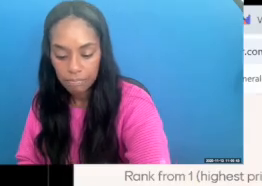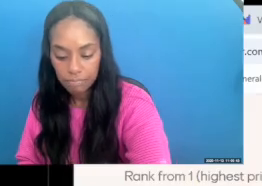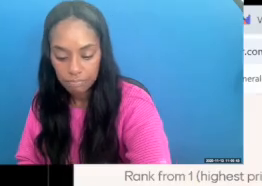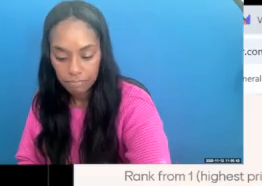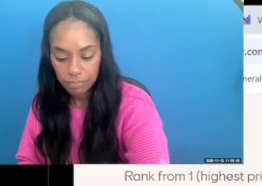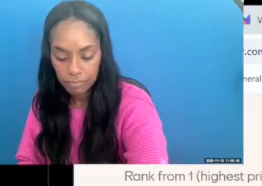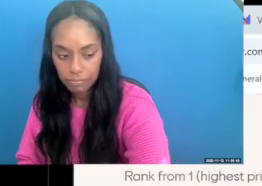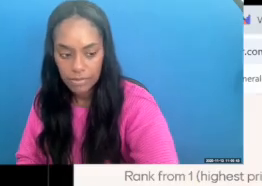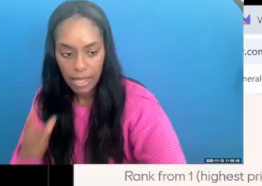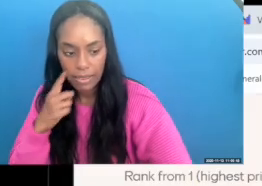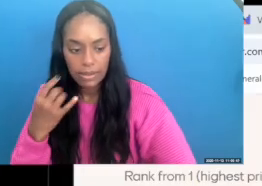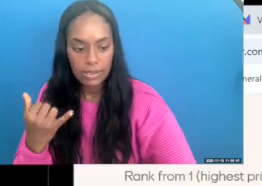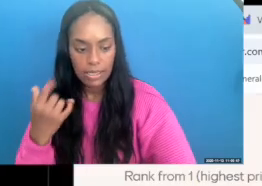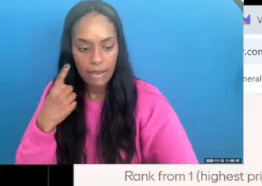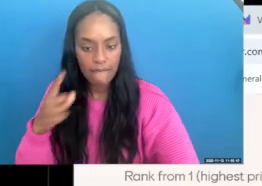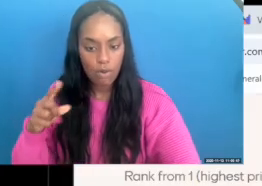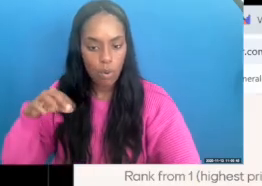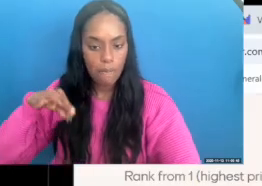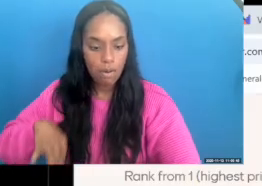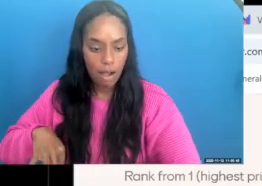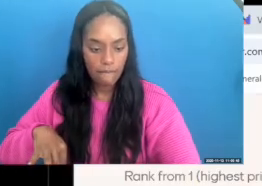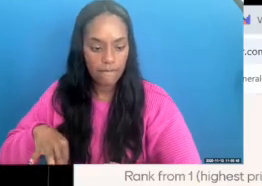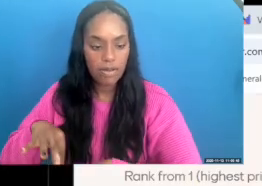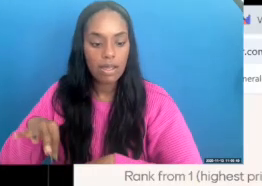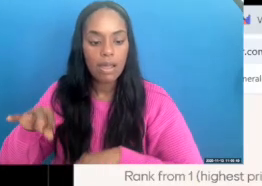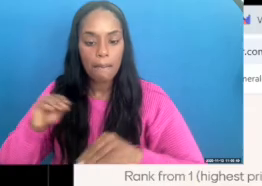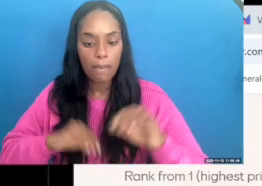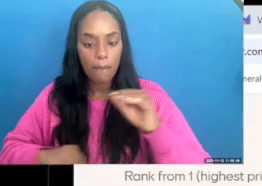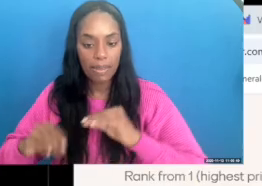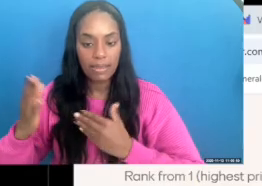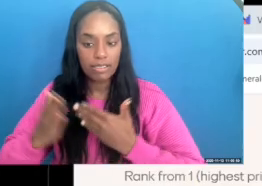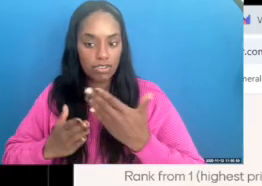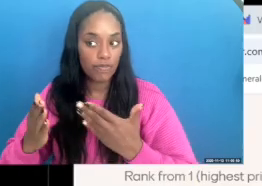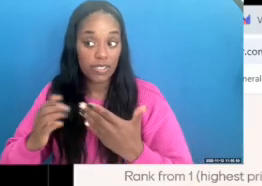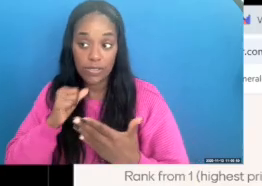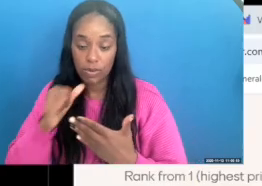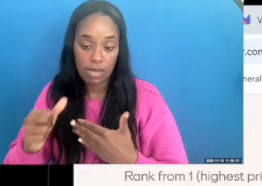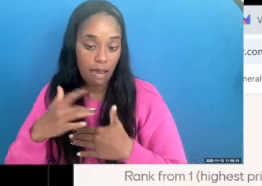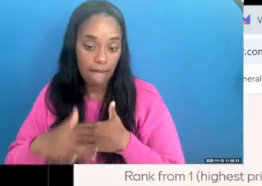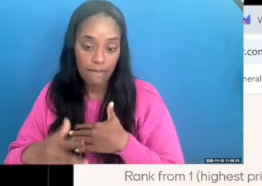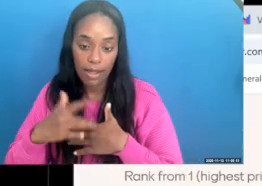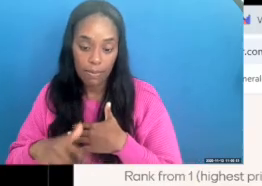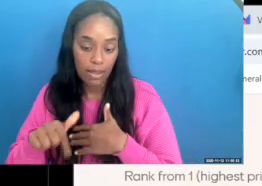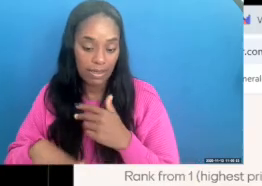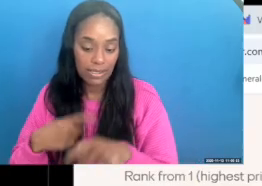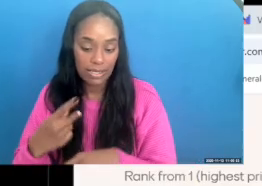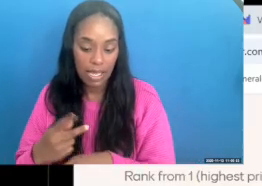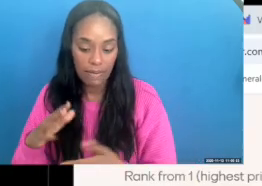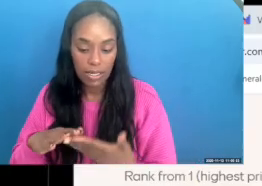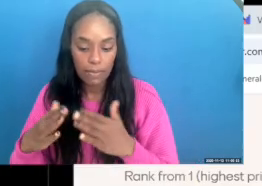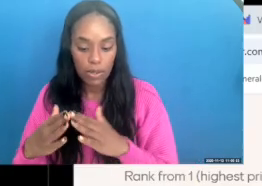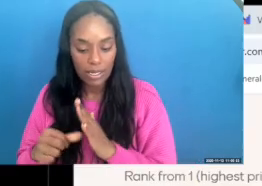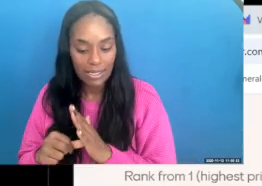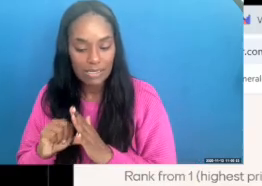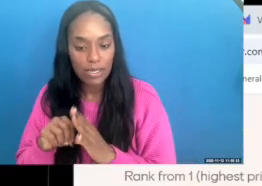past, and I believe today, for-profit shared mobility services just were